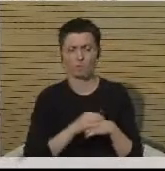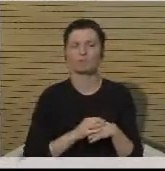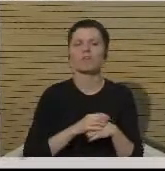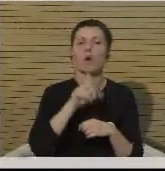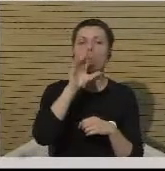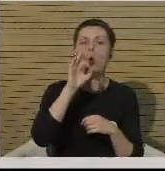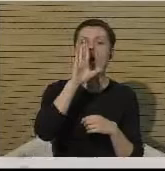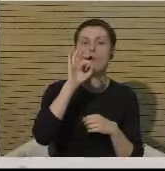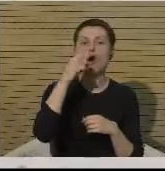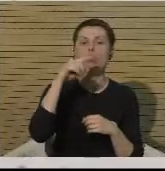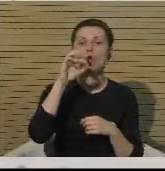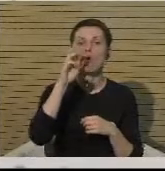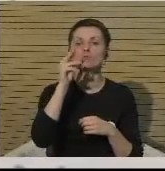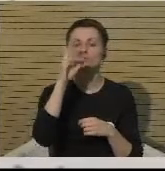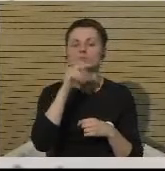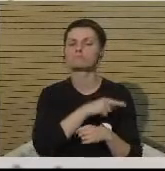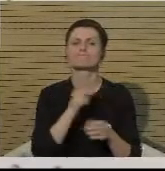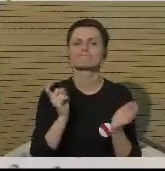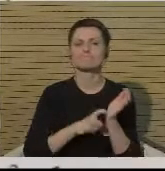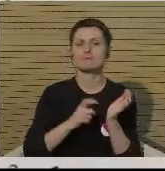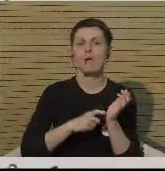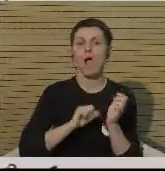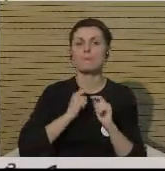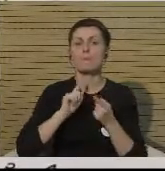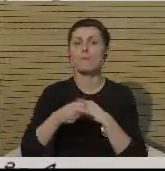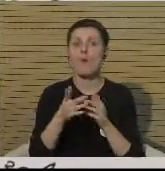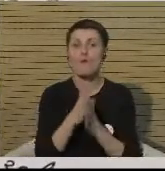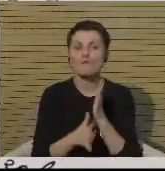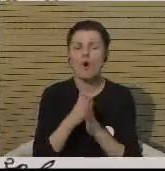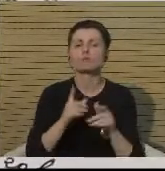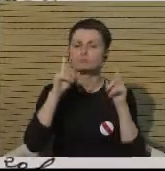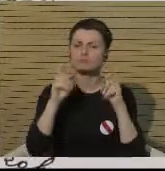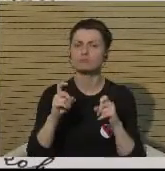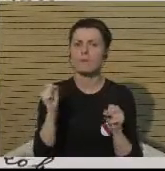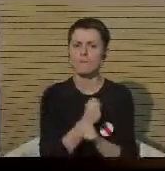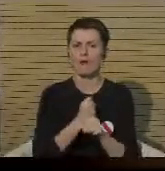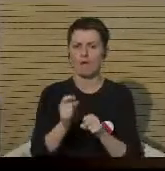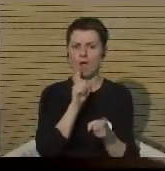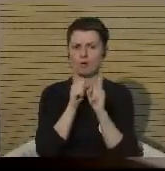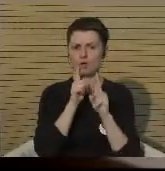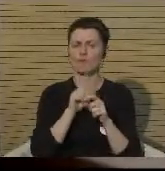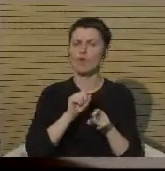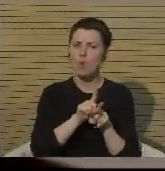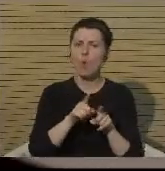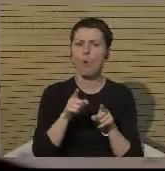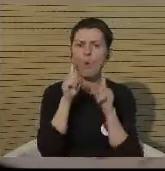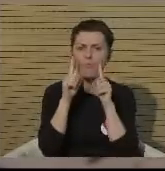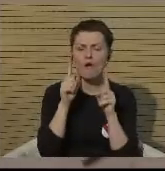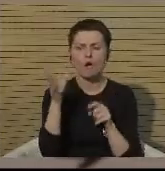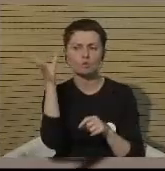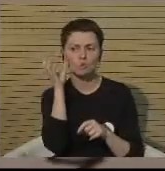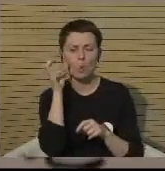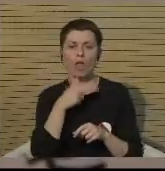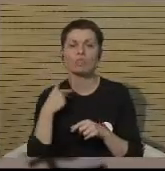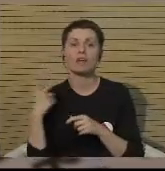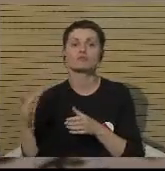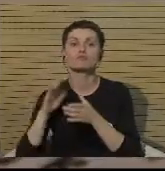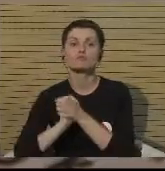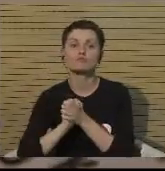keeps ignoring certain Eastern trends. Łobodowski insisted on serious debate,